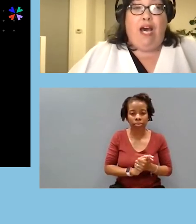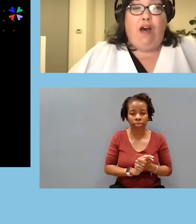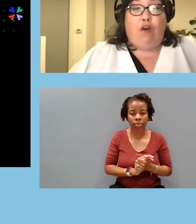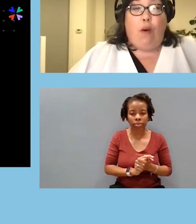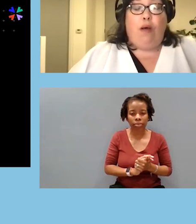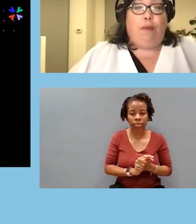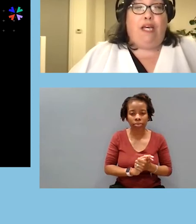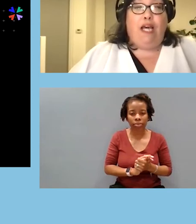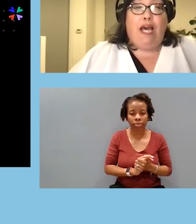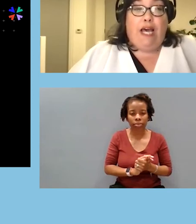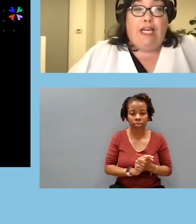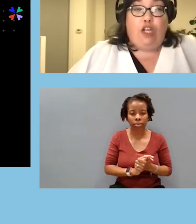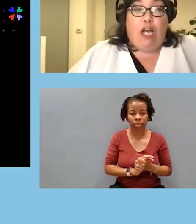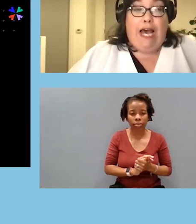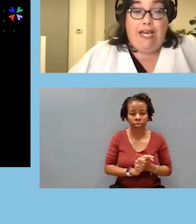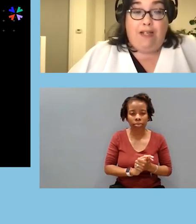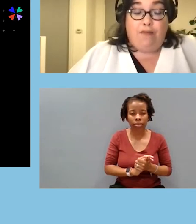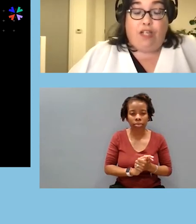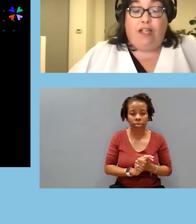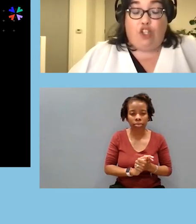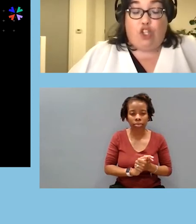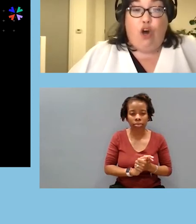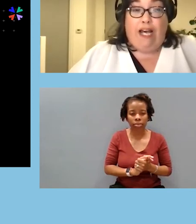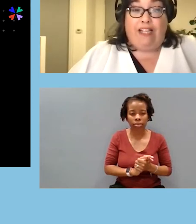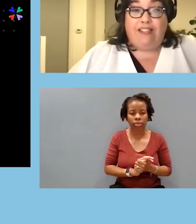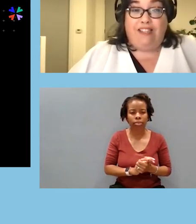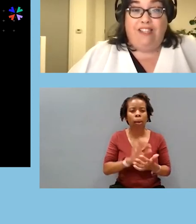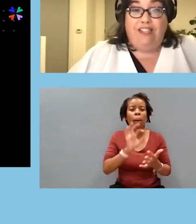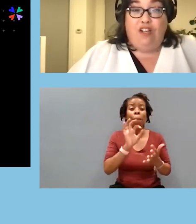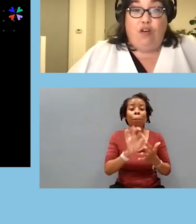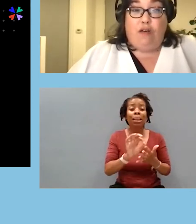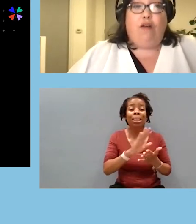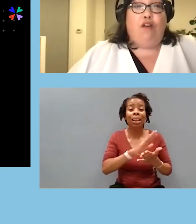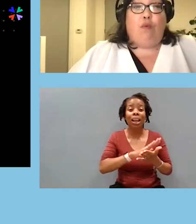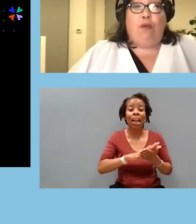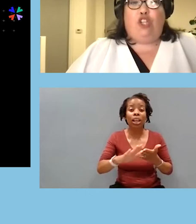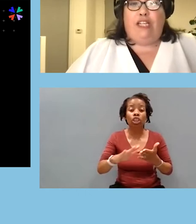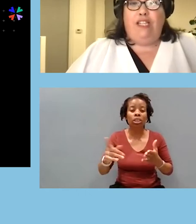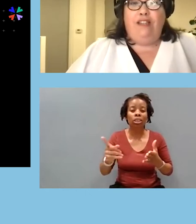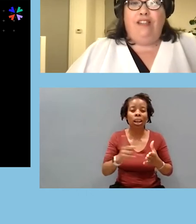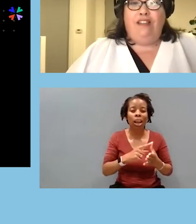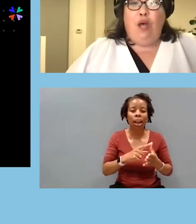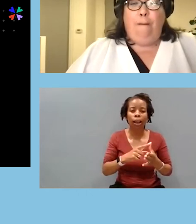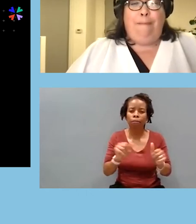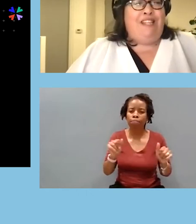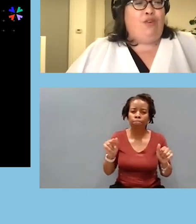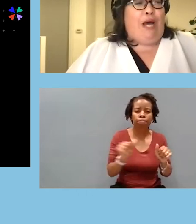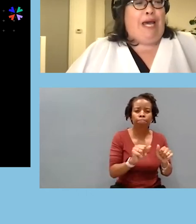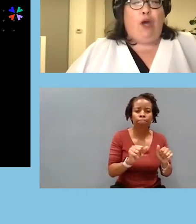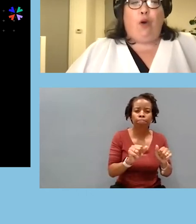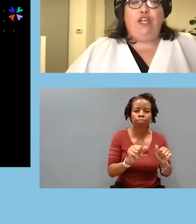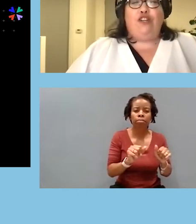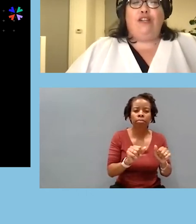we have PHA, that's a shorthand for machine,